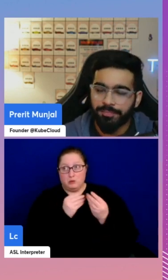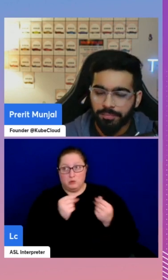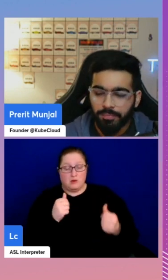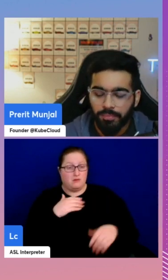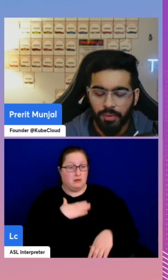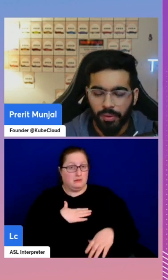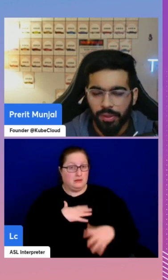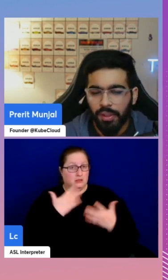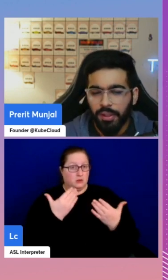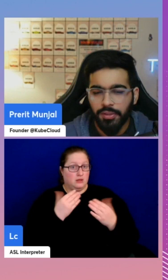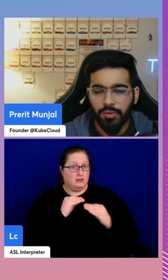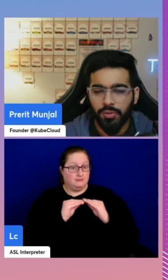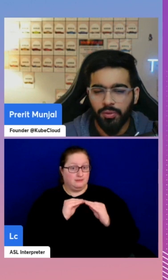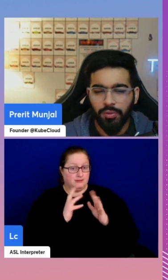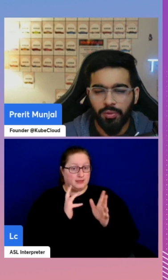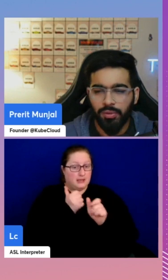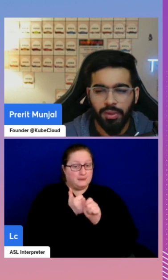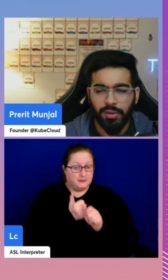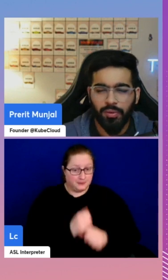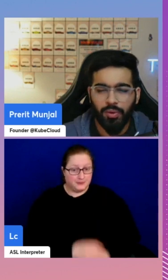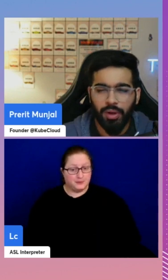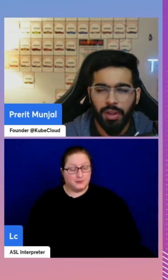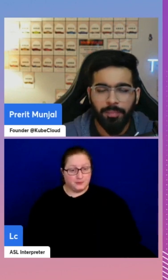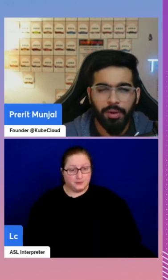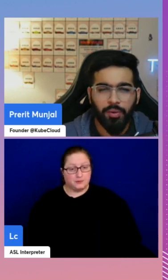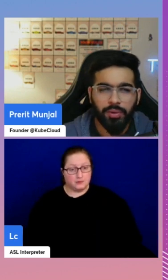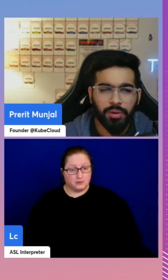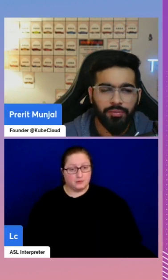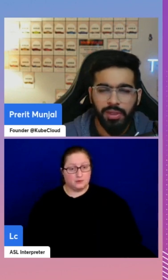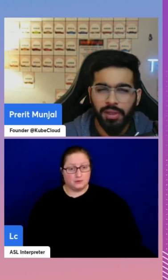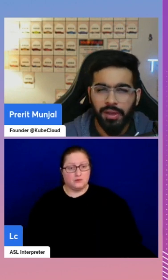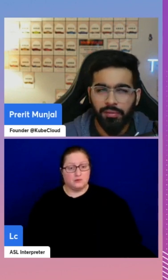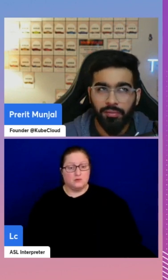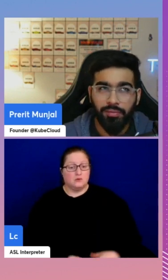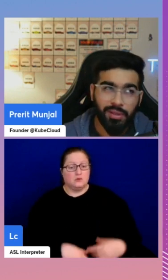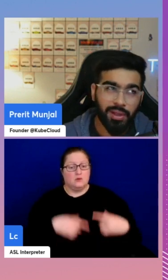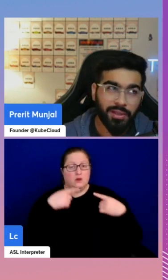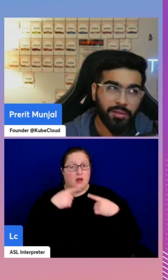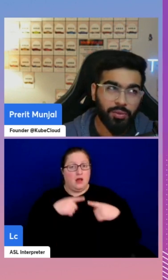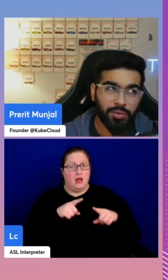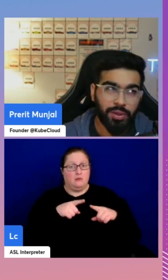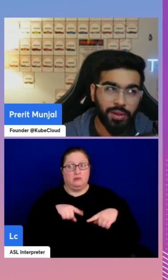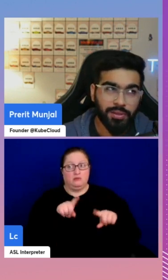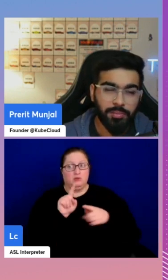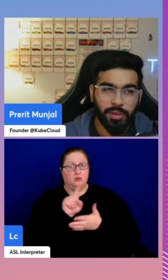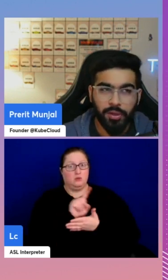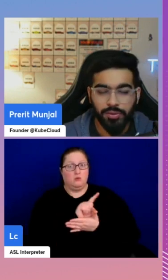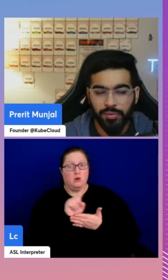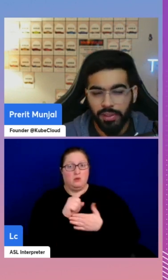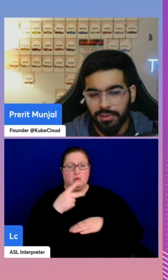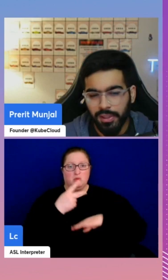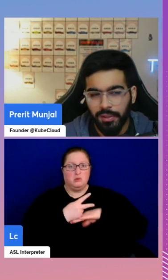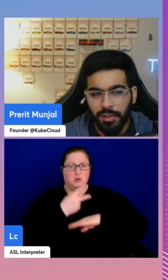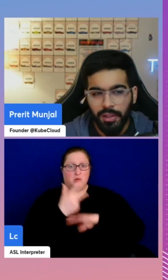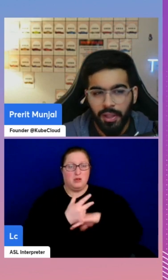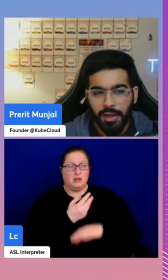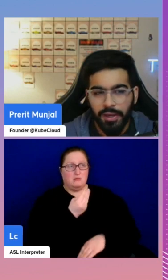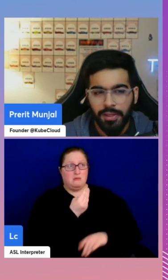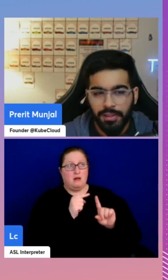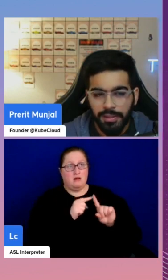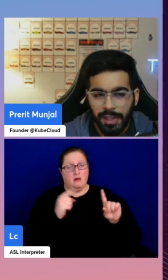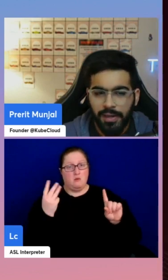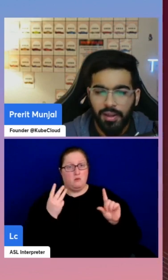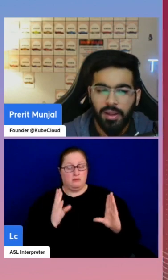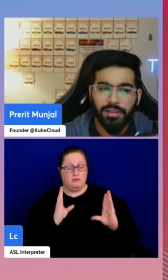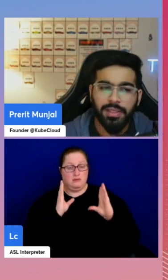it up. Okay, so it all happened over a week, I think 2-3 days, Monday, Tuesday, Wednesday.